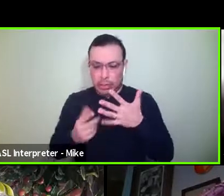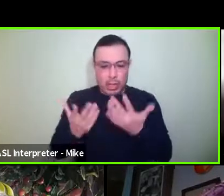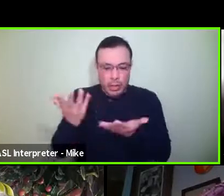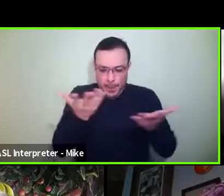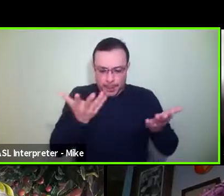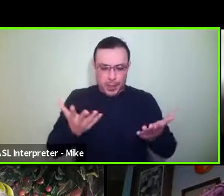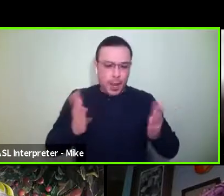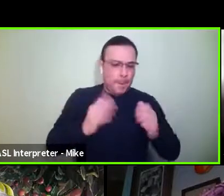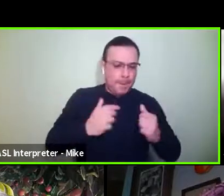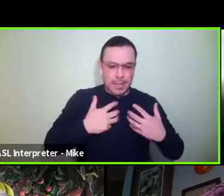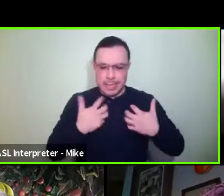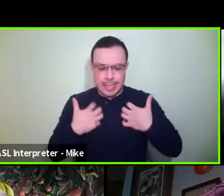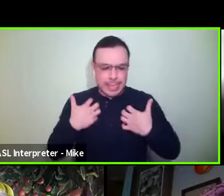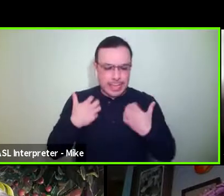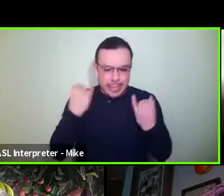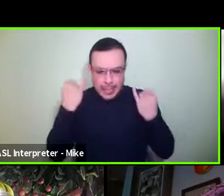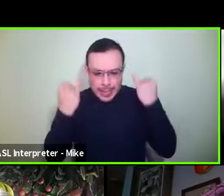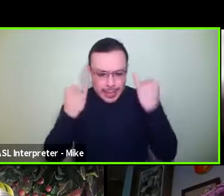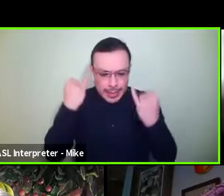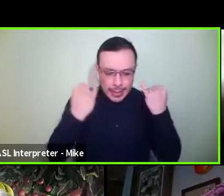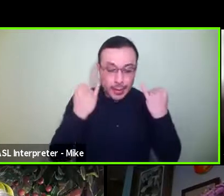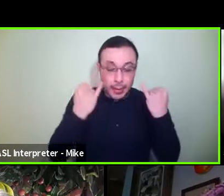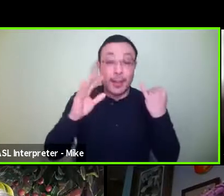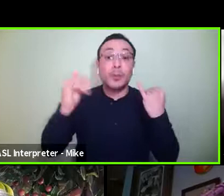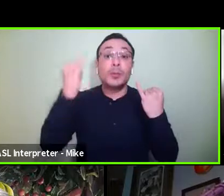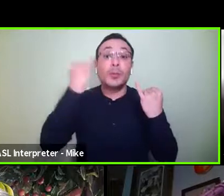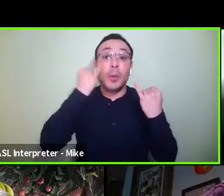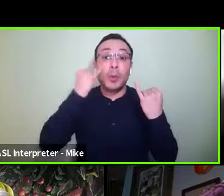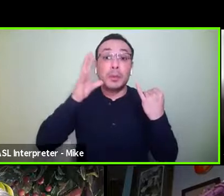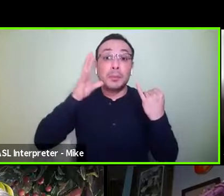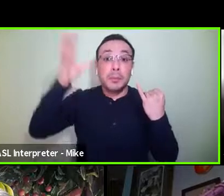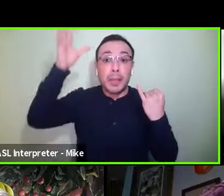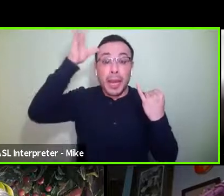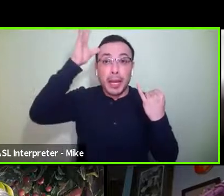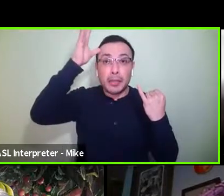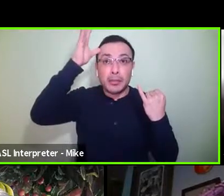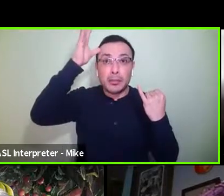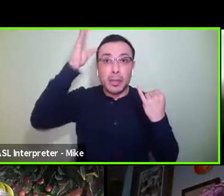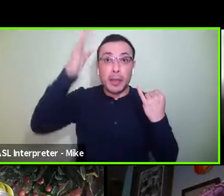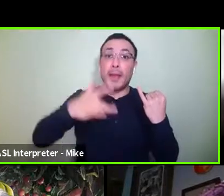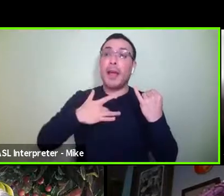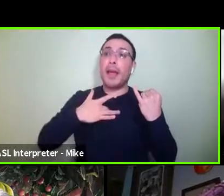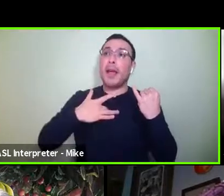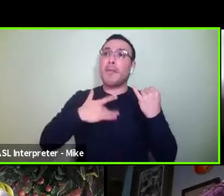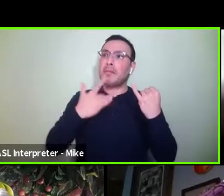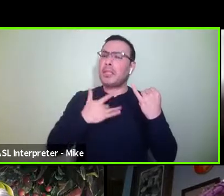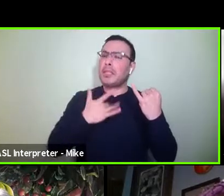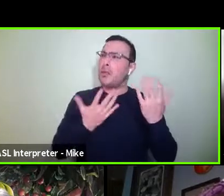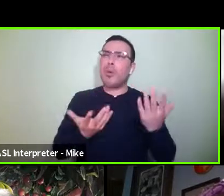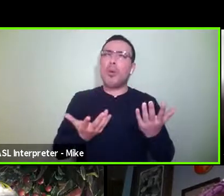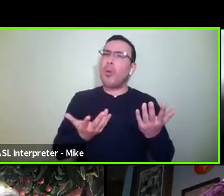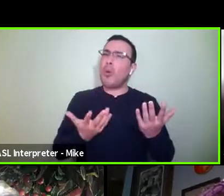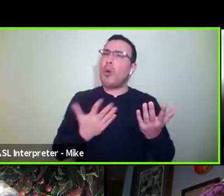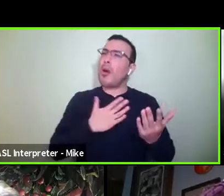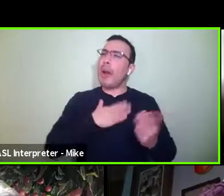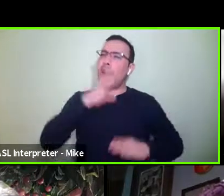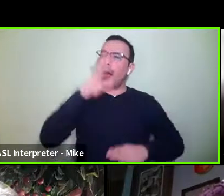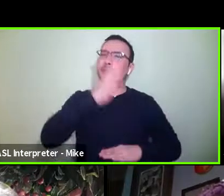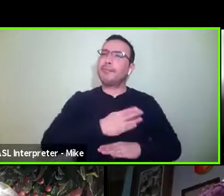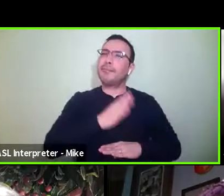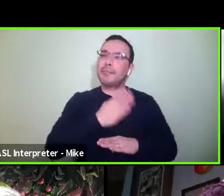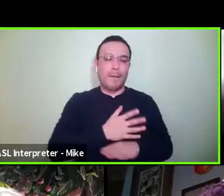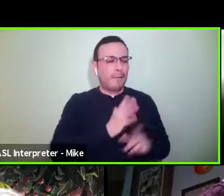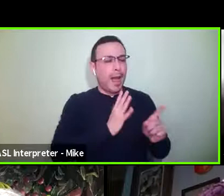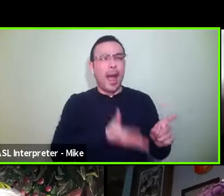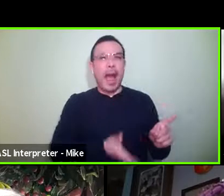more open-minded about not necessarily looking for